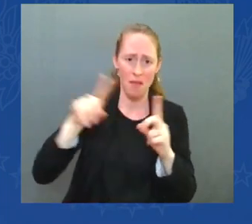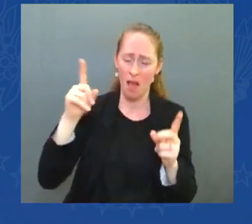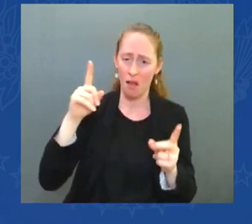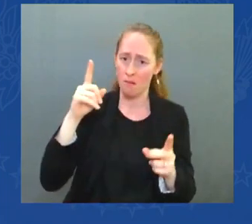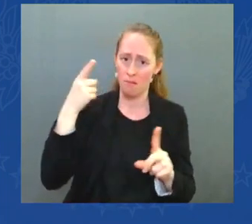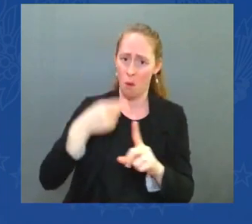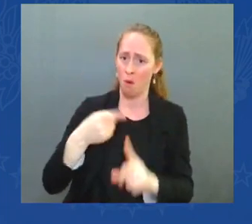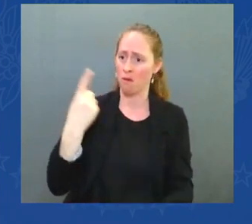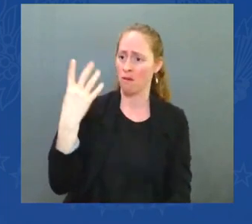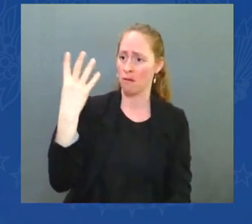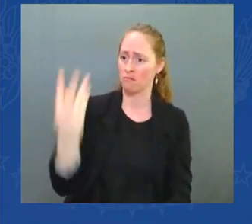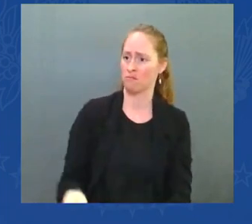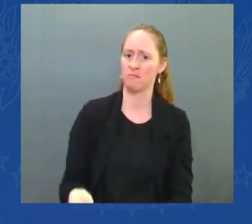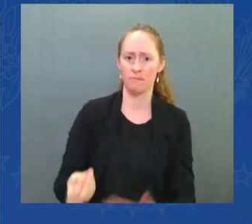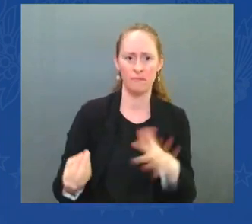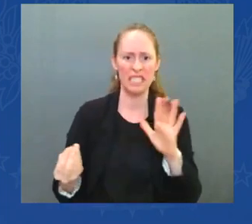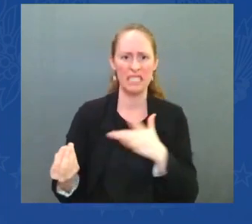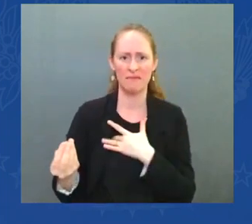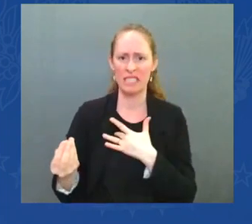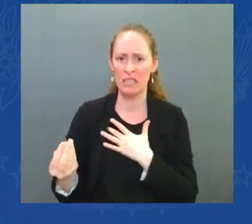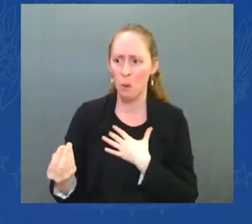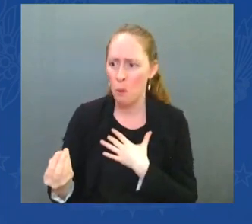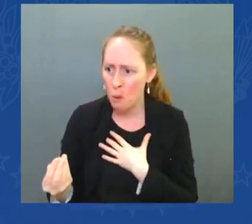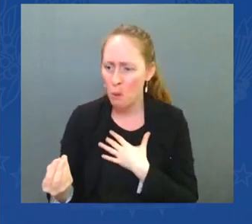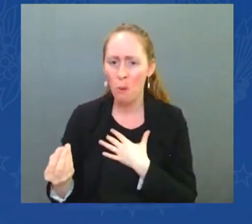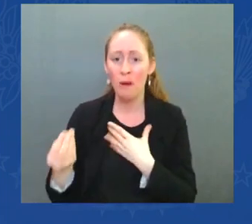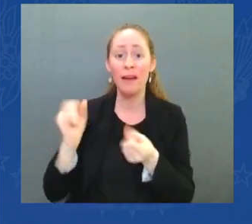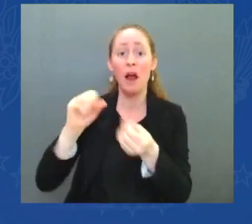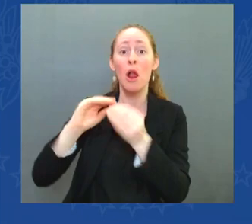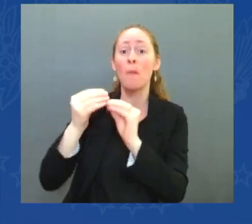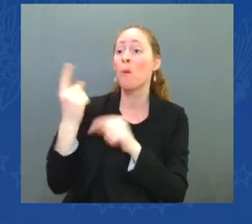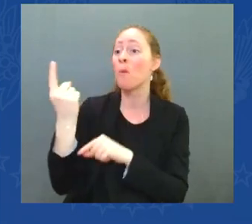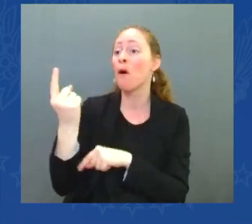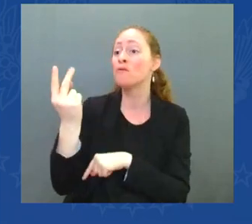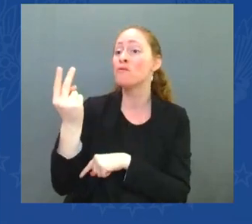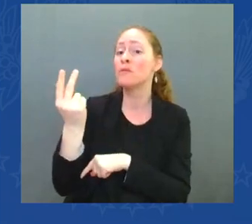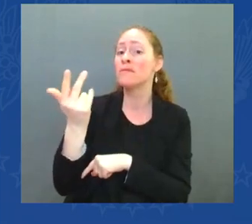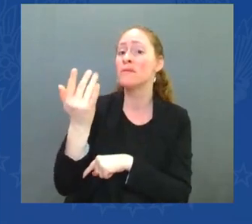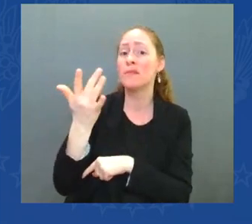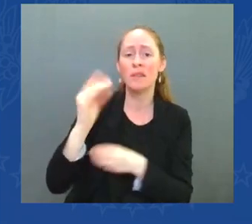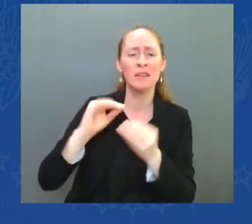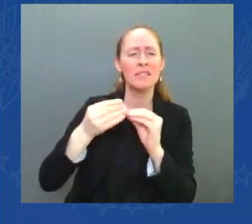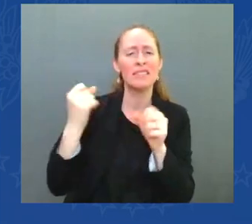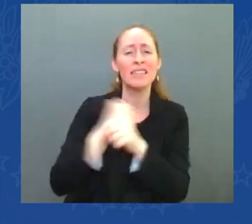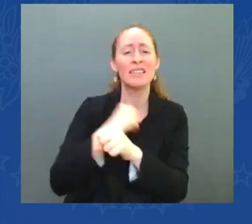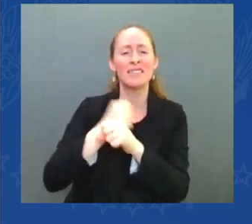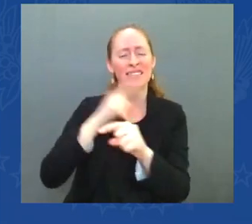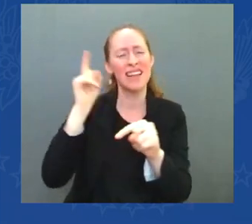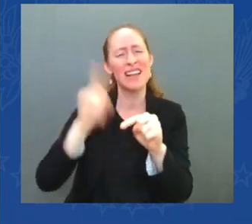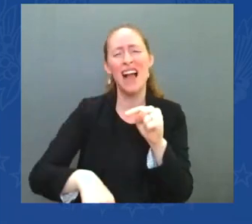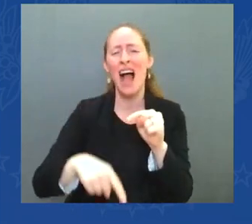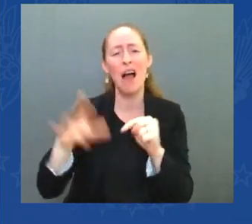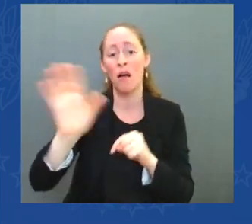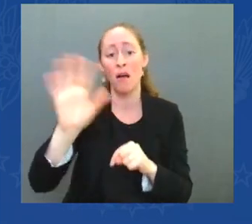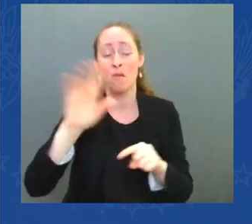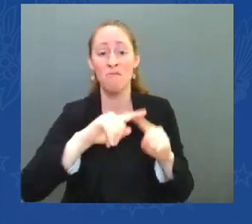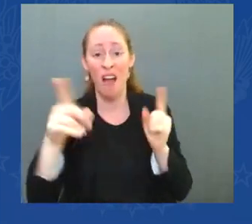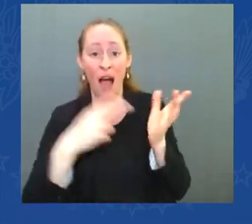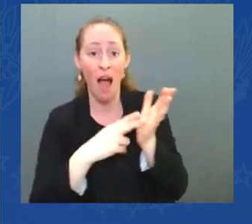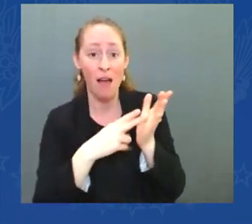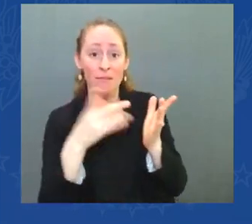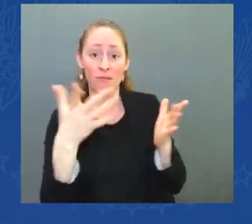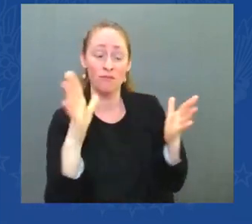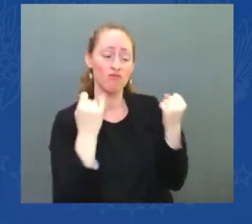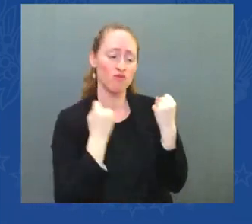strength. I believe our nation will be safer for your bravery, and I really mean that. Survivors like me and Manny and